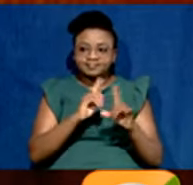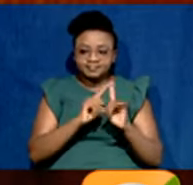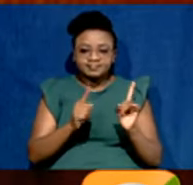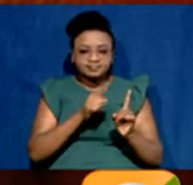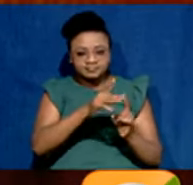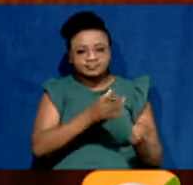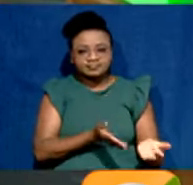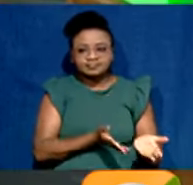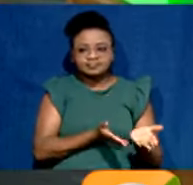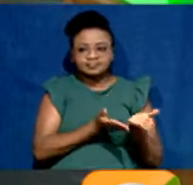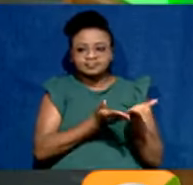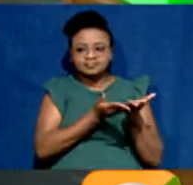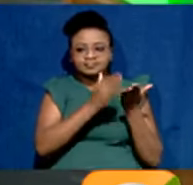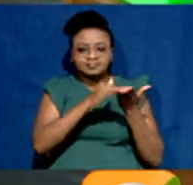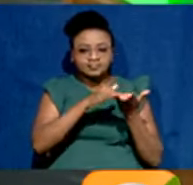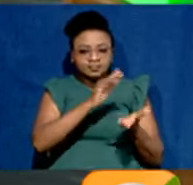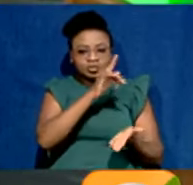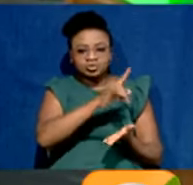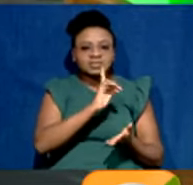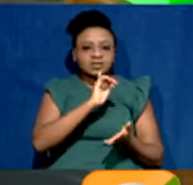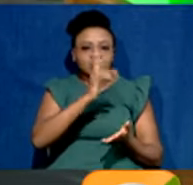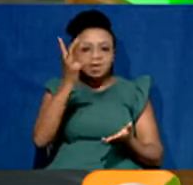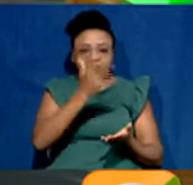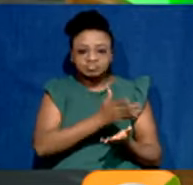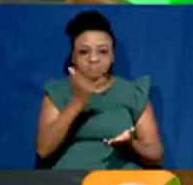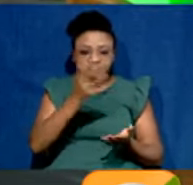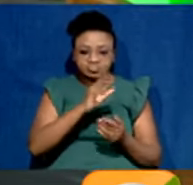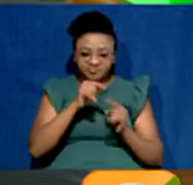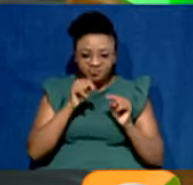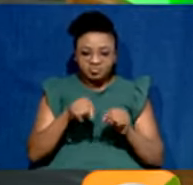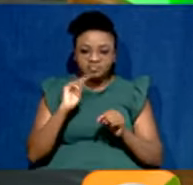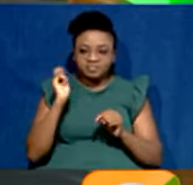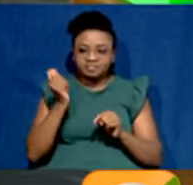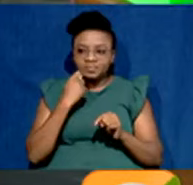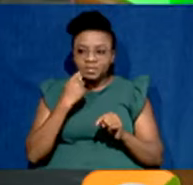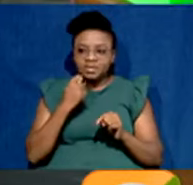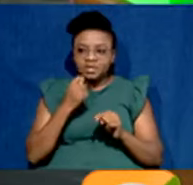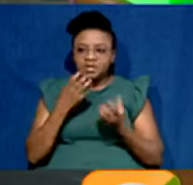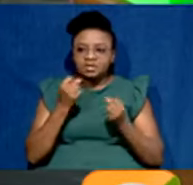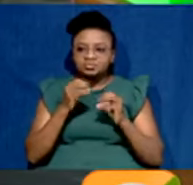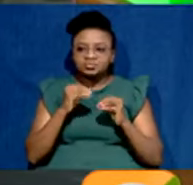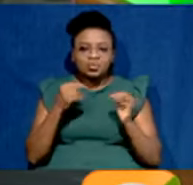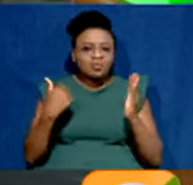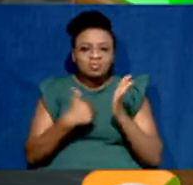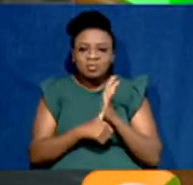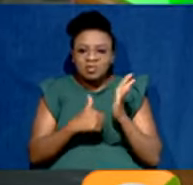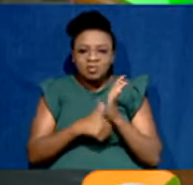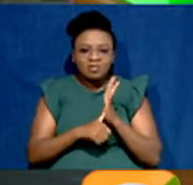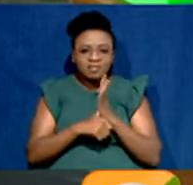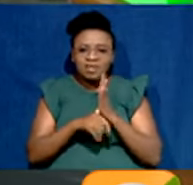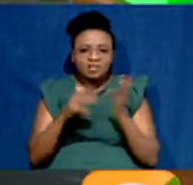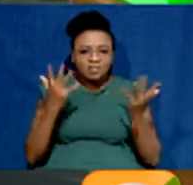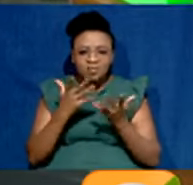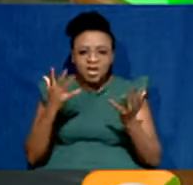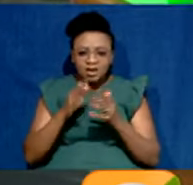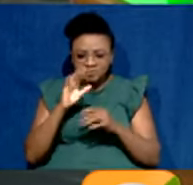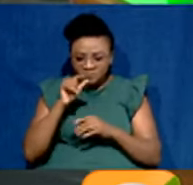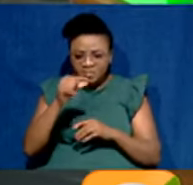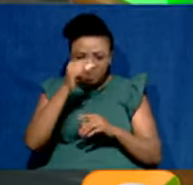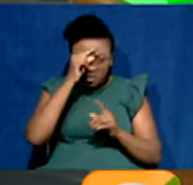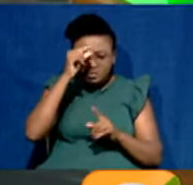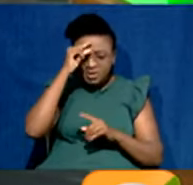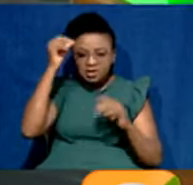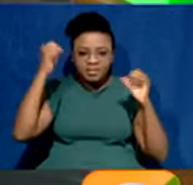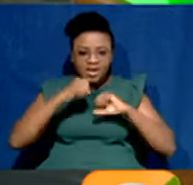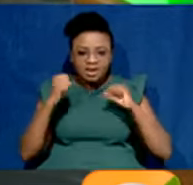somewhere. Most of them import from Kenya. The question is, what has been the problem with the government-to-government deal, and why has